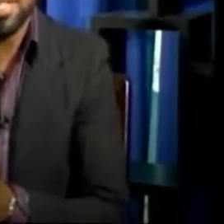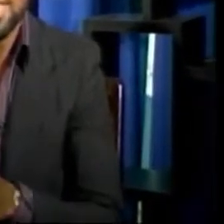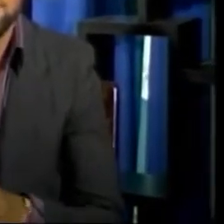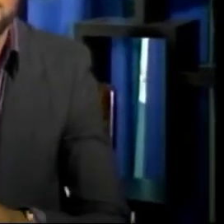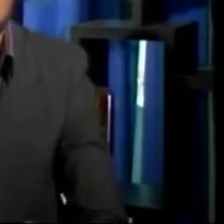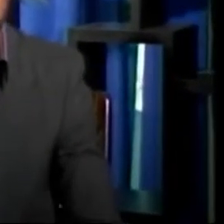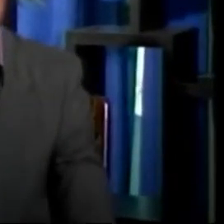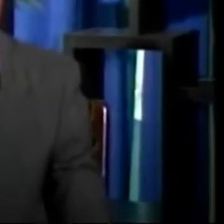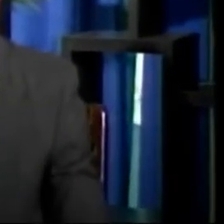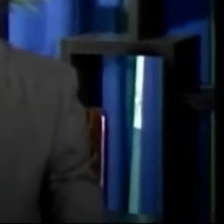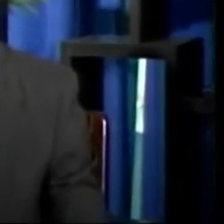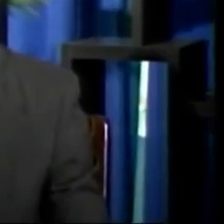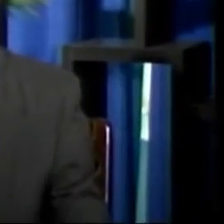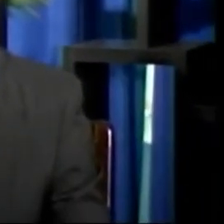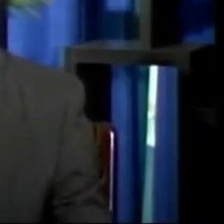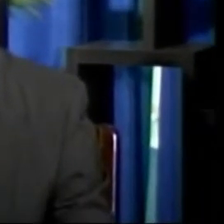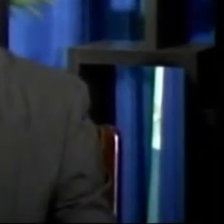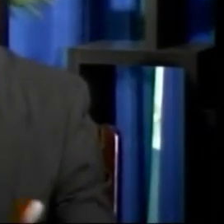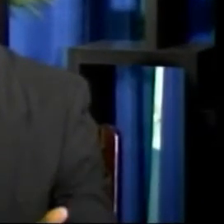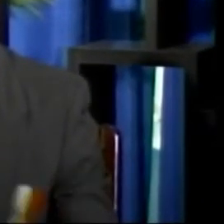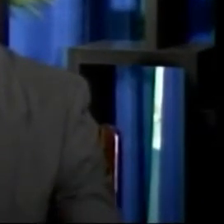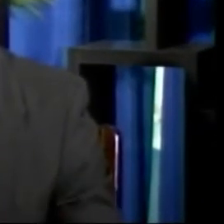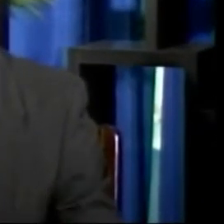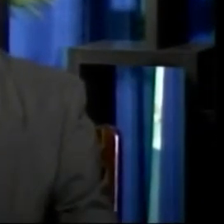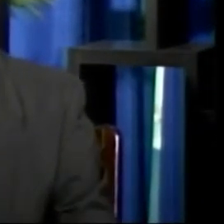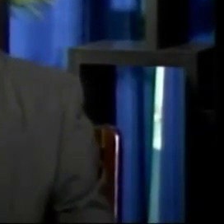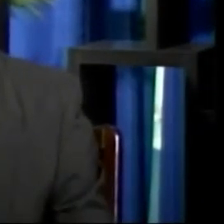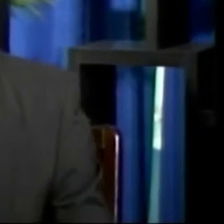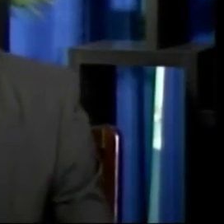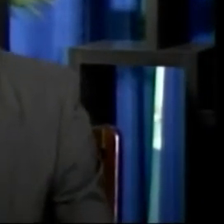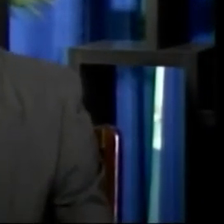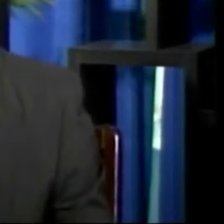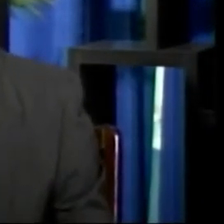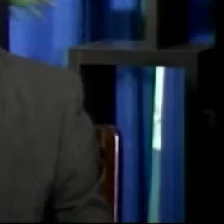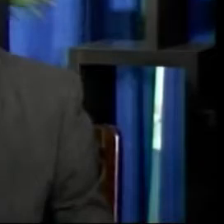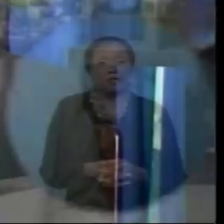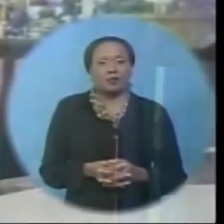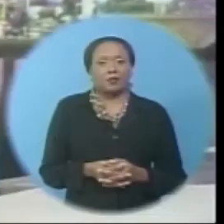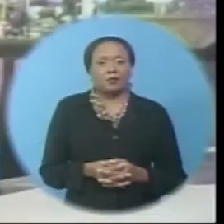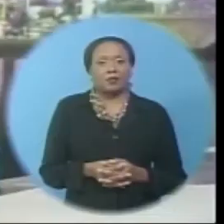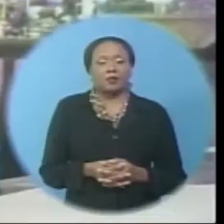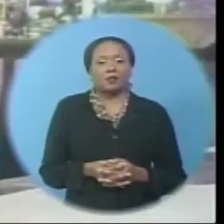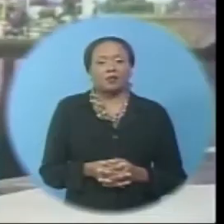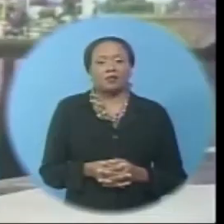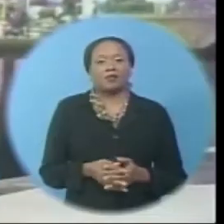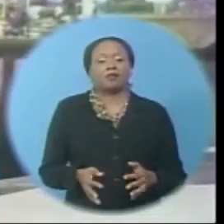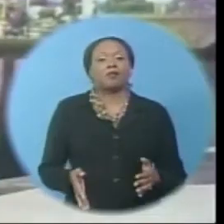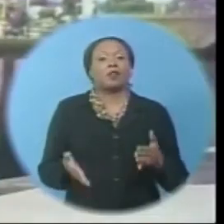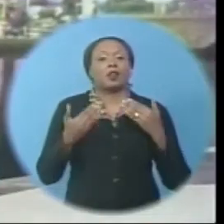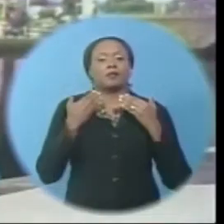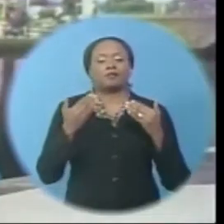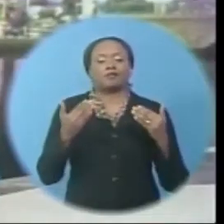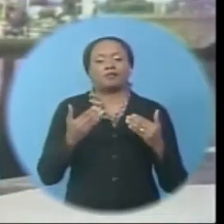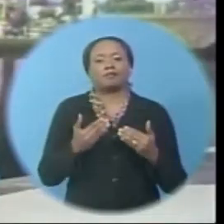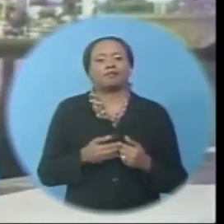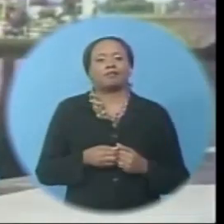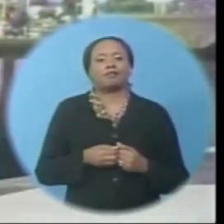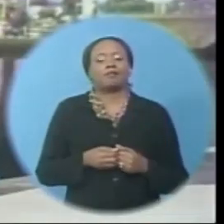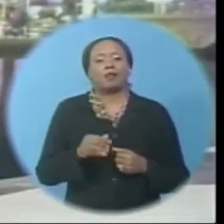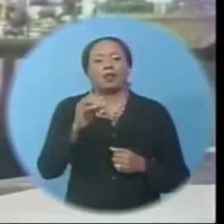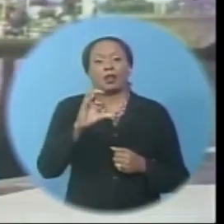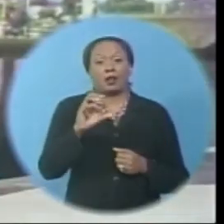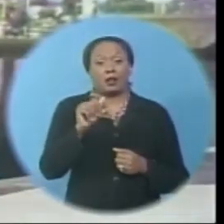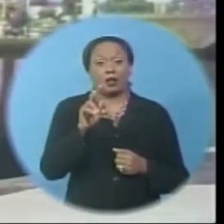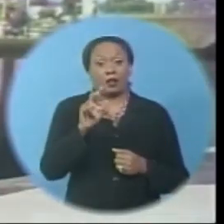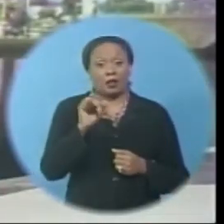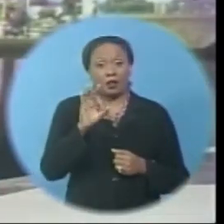on board and up to date for Carry Festa 13. Let the fun begin. Back to you. Thanks very much, Shane. Well, meanwhile,